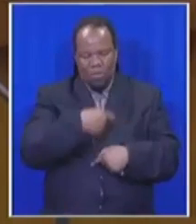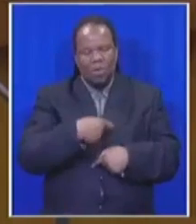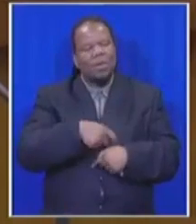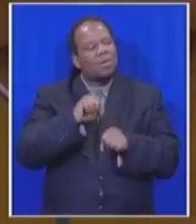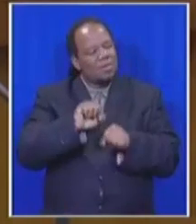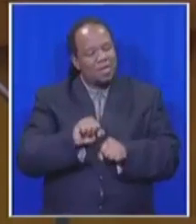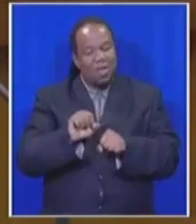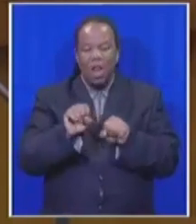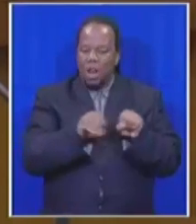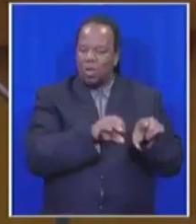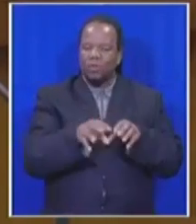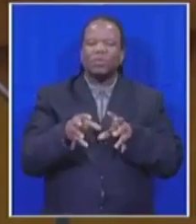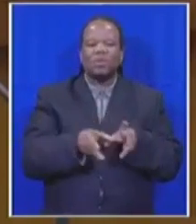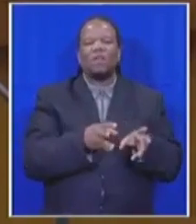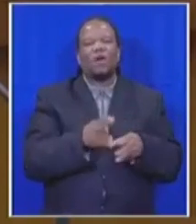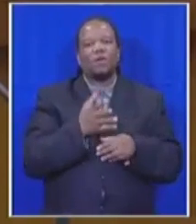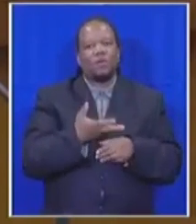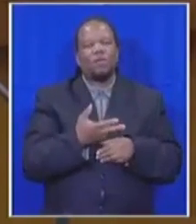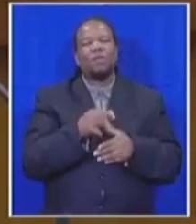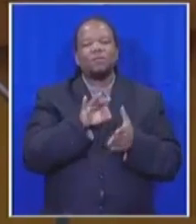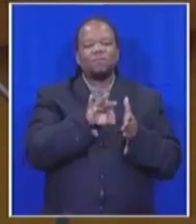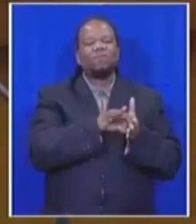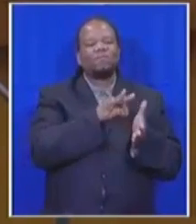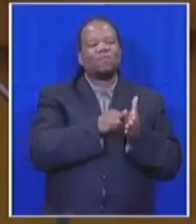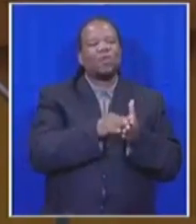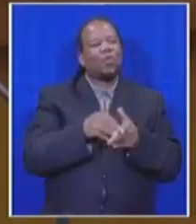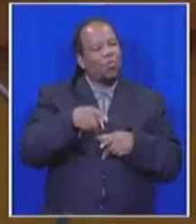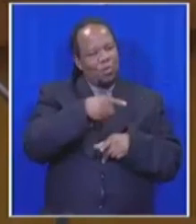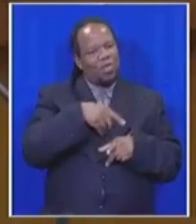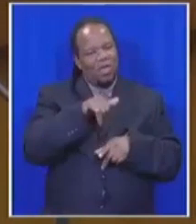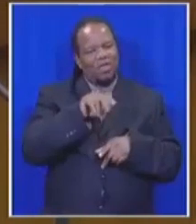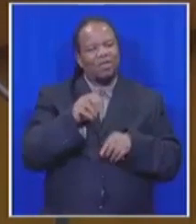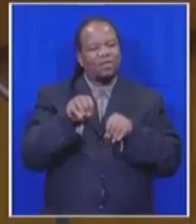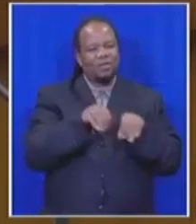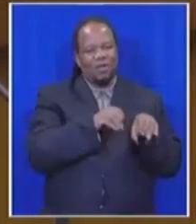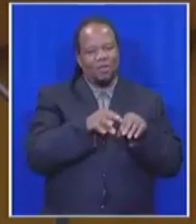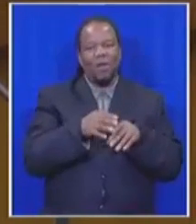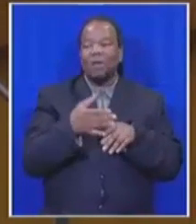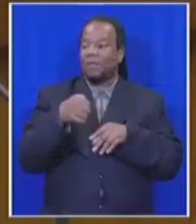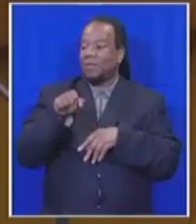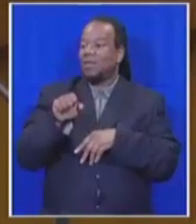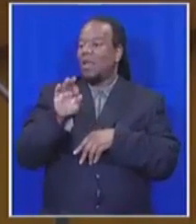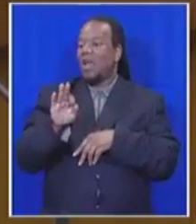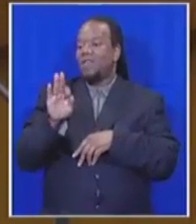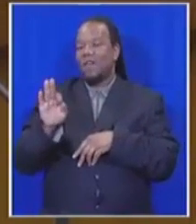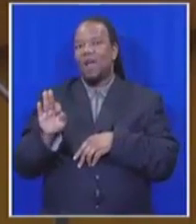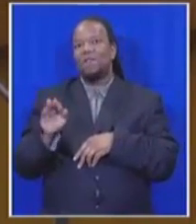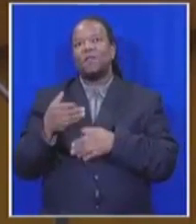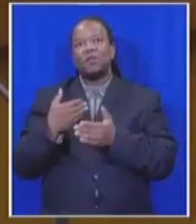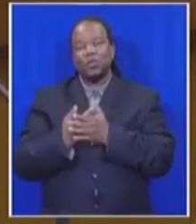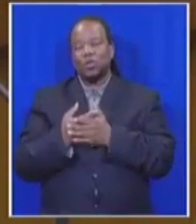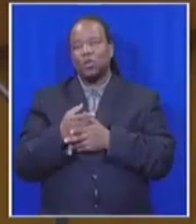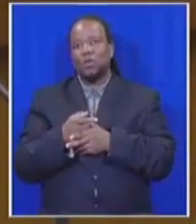losses. We have suffered in these elections as human beings. Even as the EFF continues to motor-mouth about